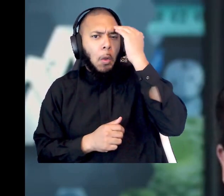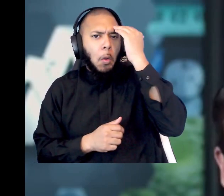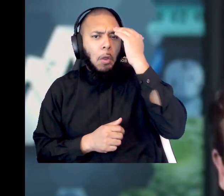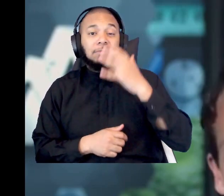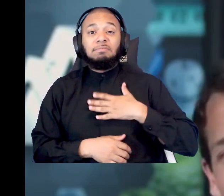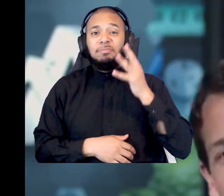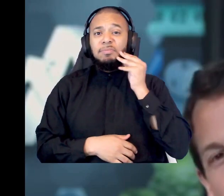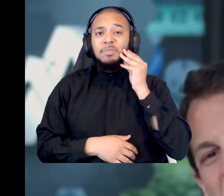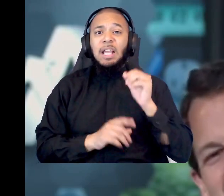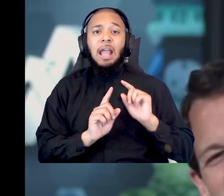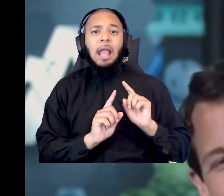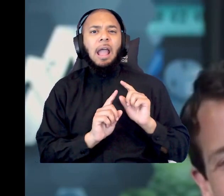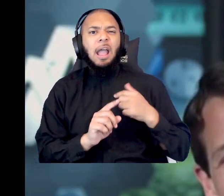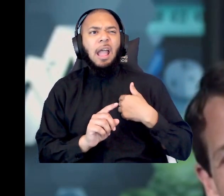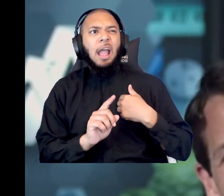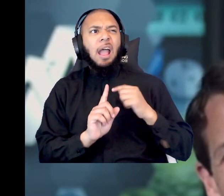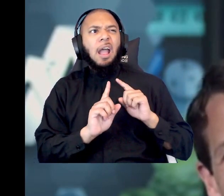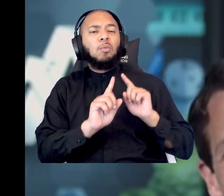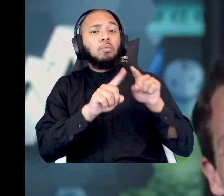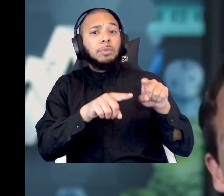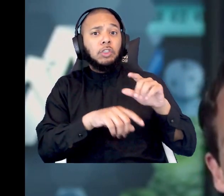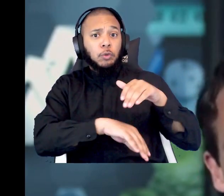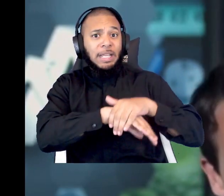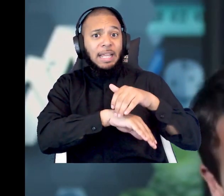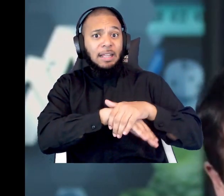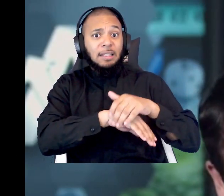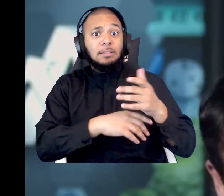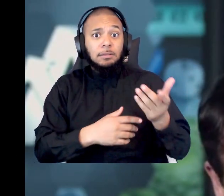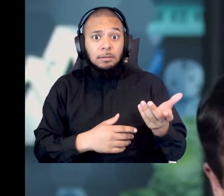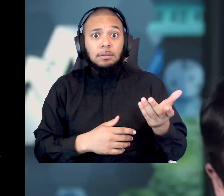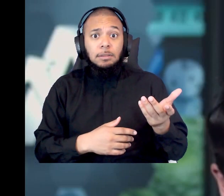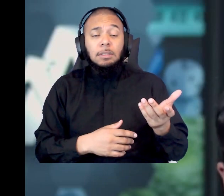Dentists are not so much of a thing in England, you know, like teeth.